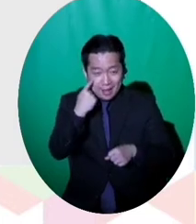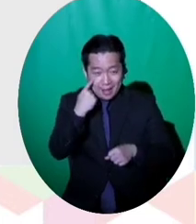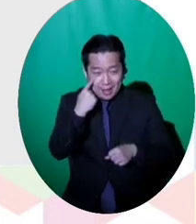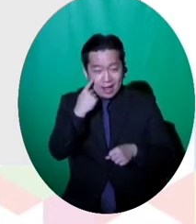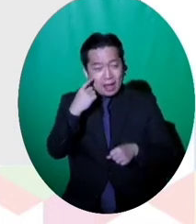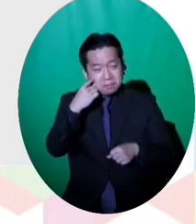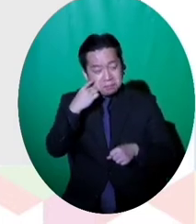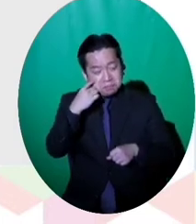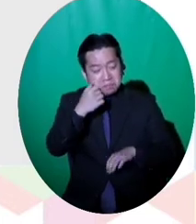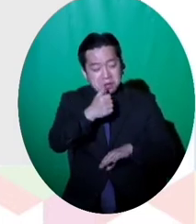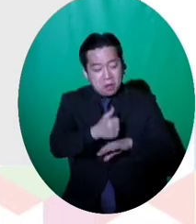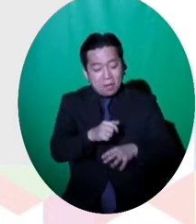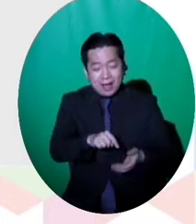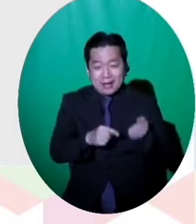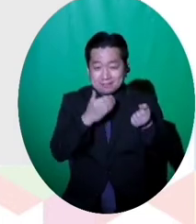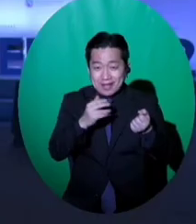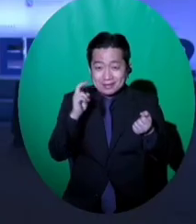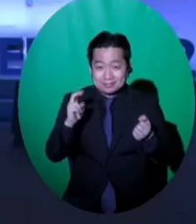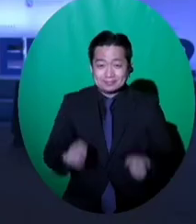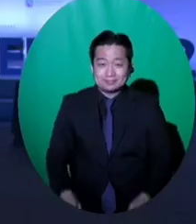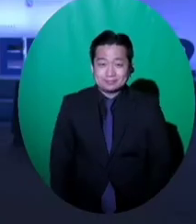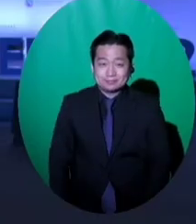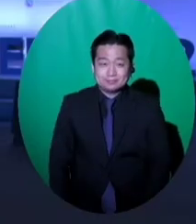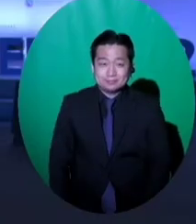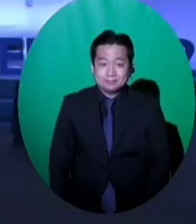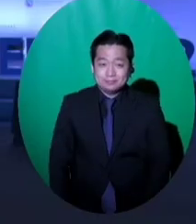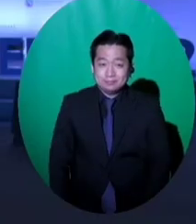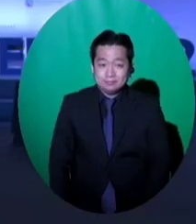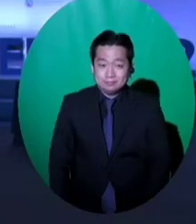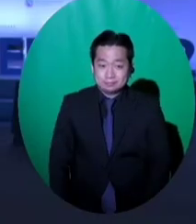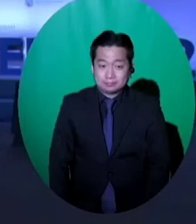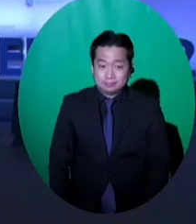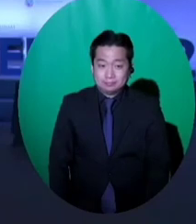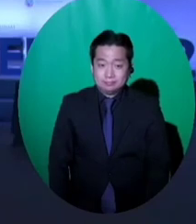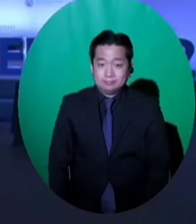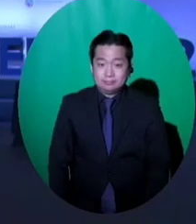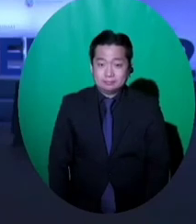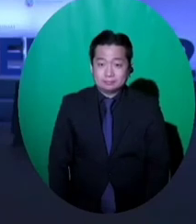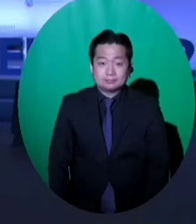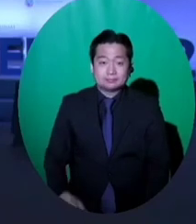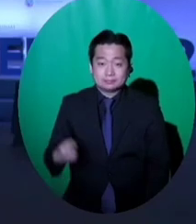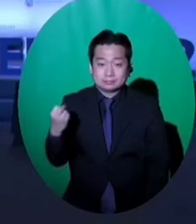much looking forward to the opportunity to discuss these issues with you further.